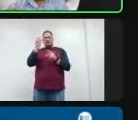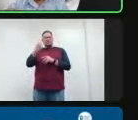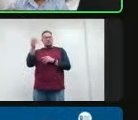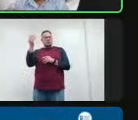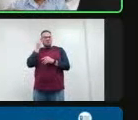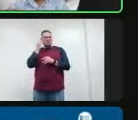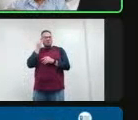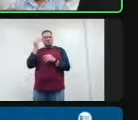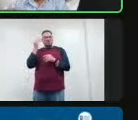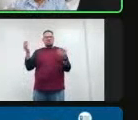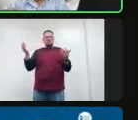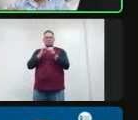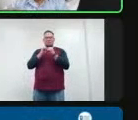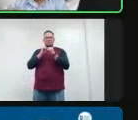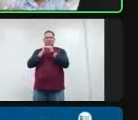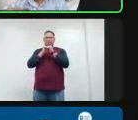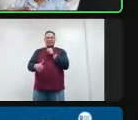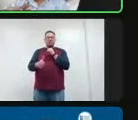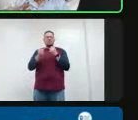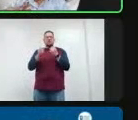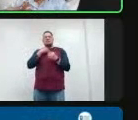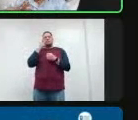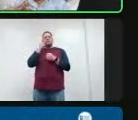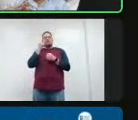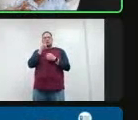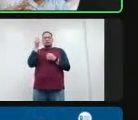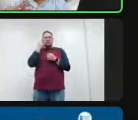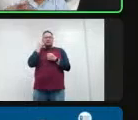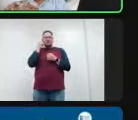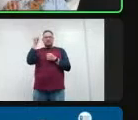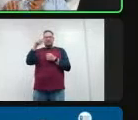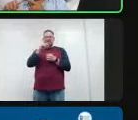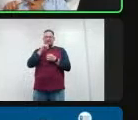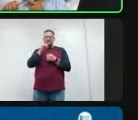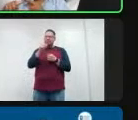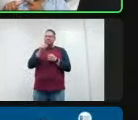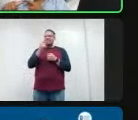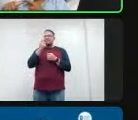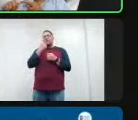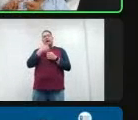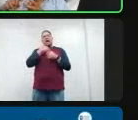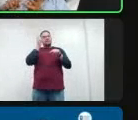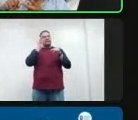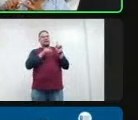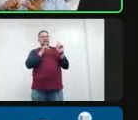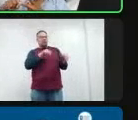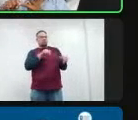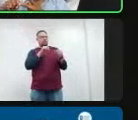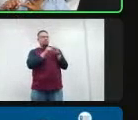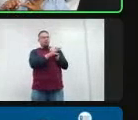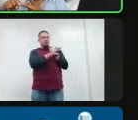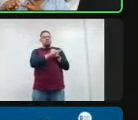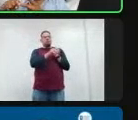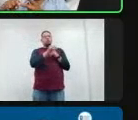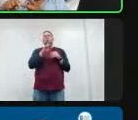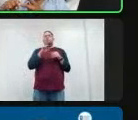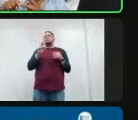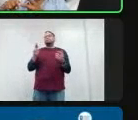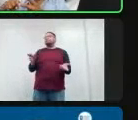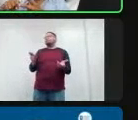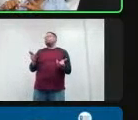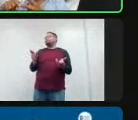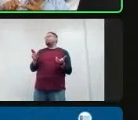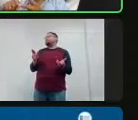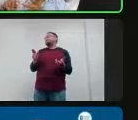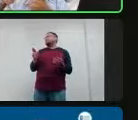we passed. So I don't think this should not be construed saying I cannot answer the press, I cannot reply to an email and